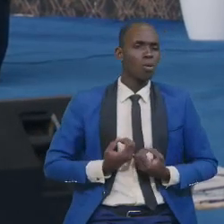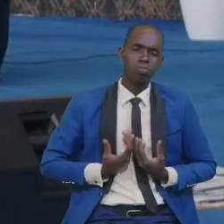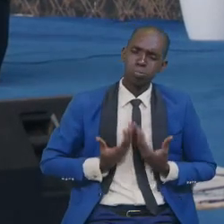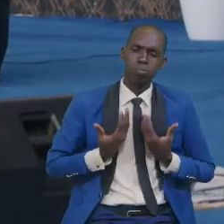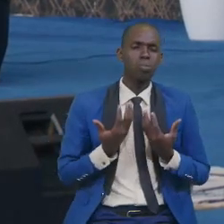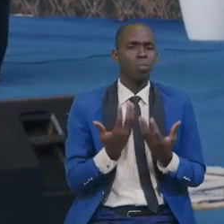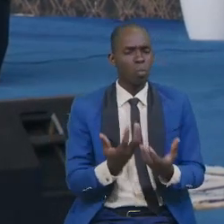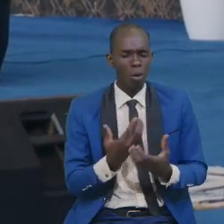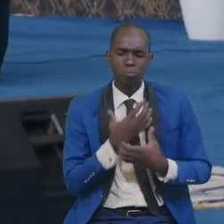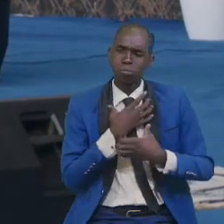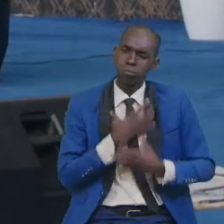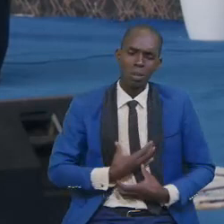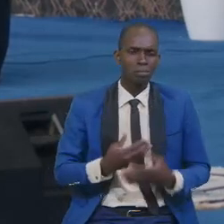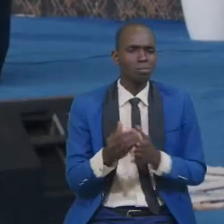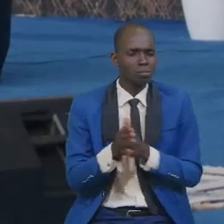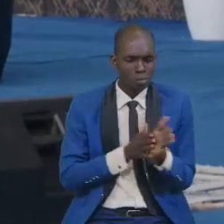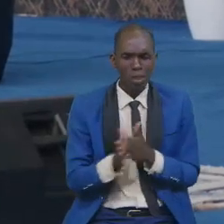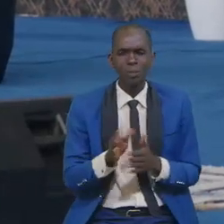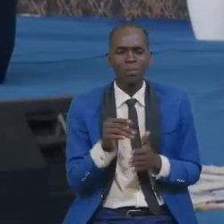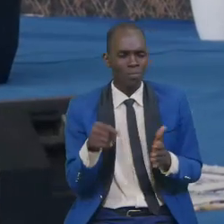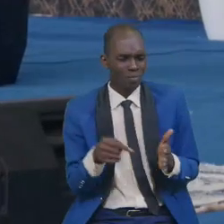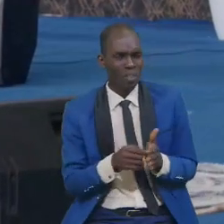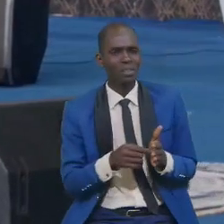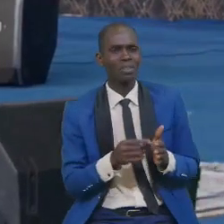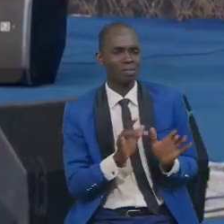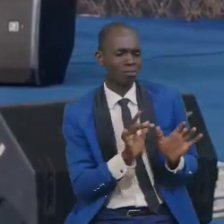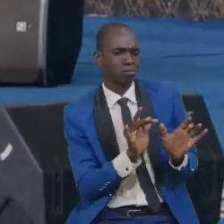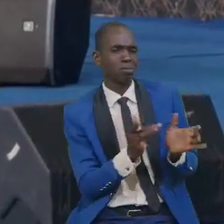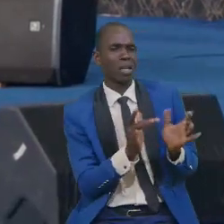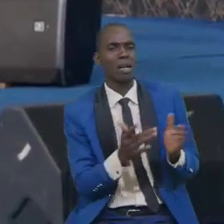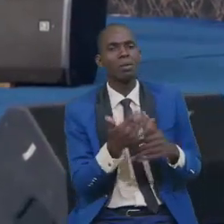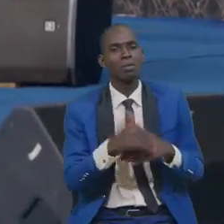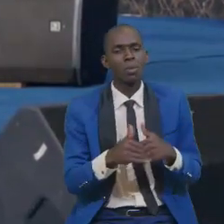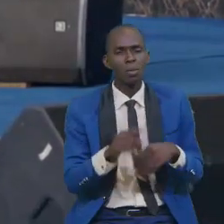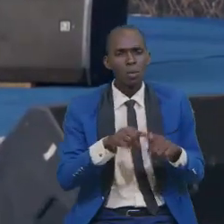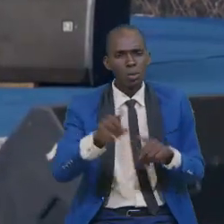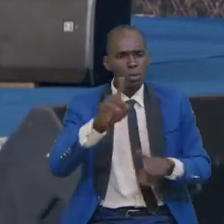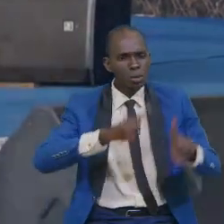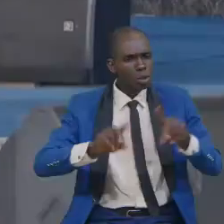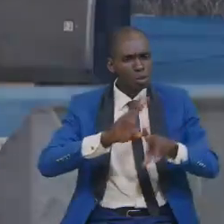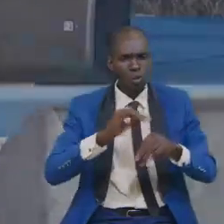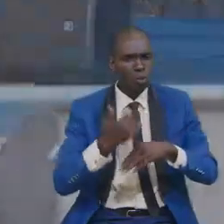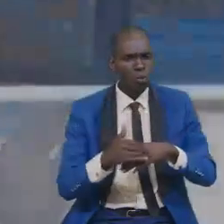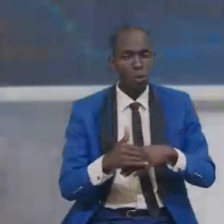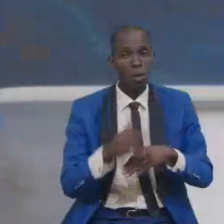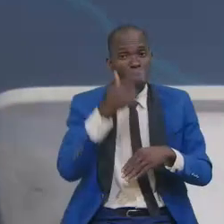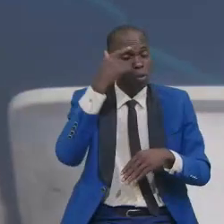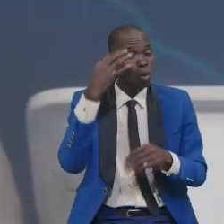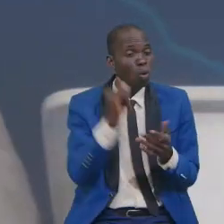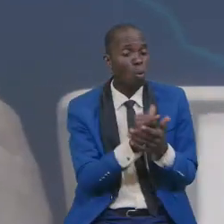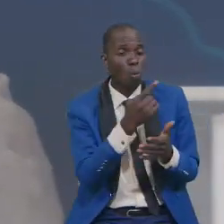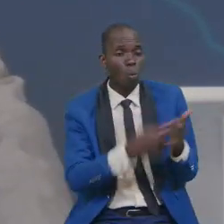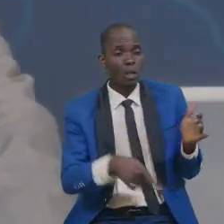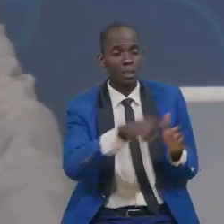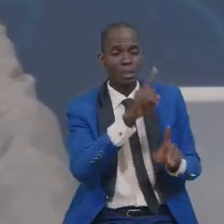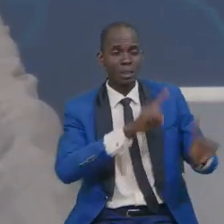but you said earlier was no bread and because of that problems Came Upon them and the